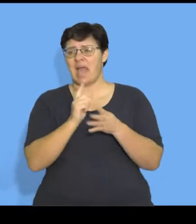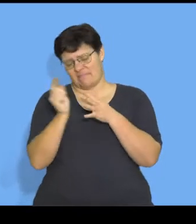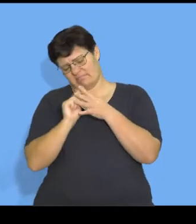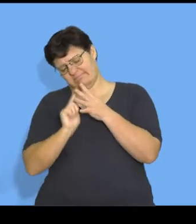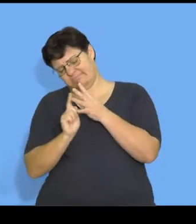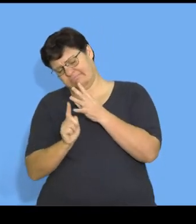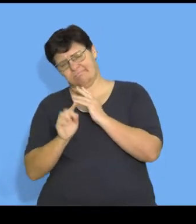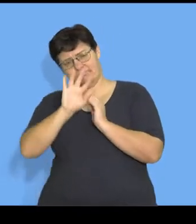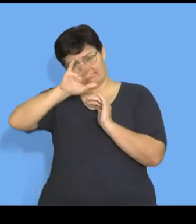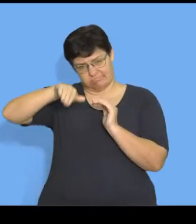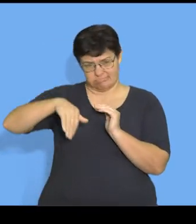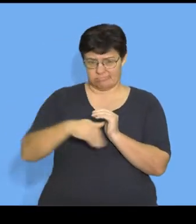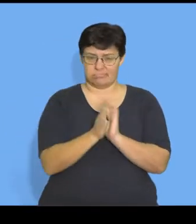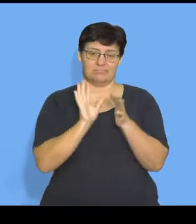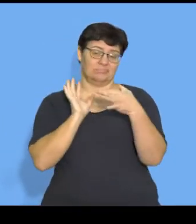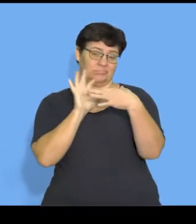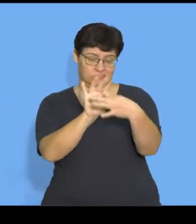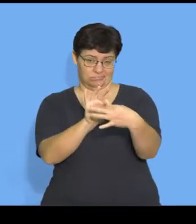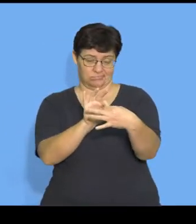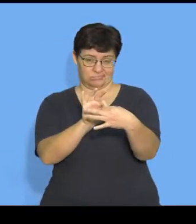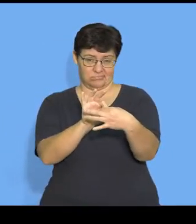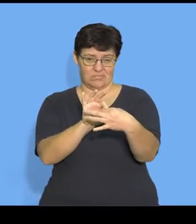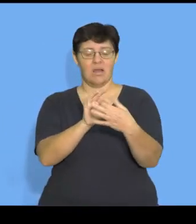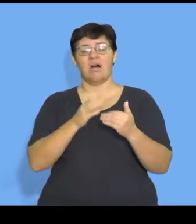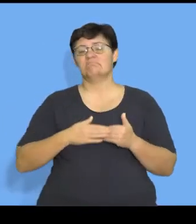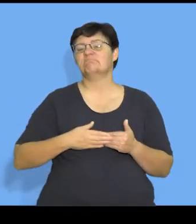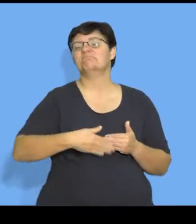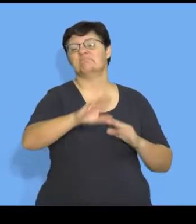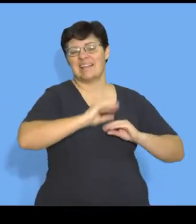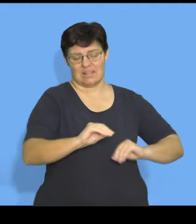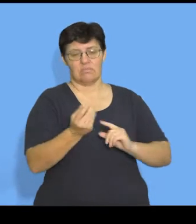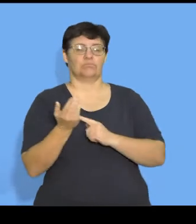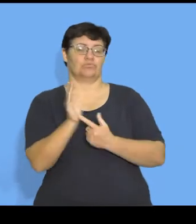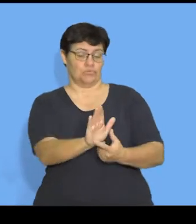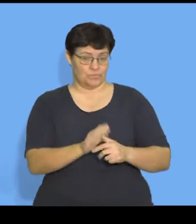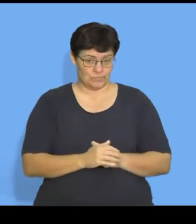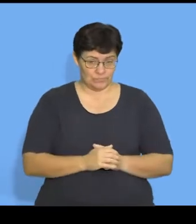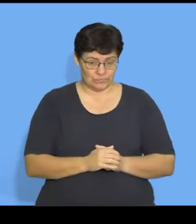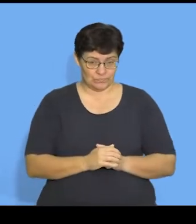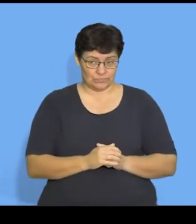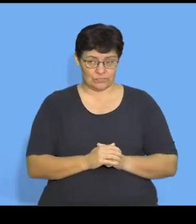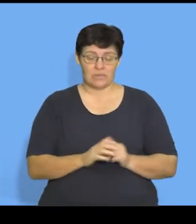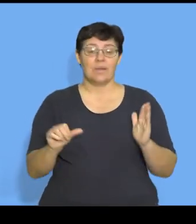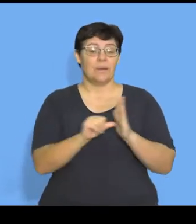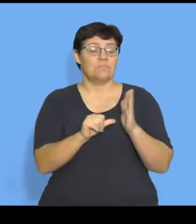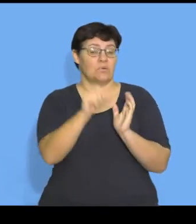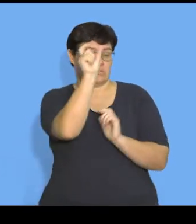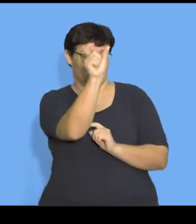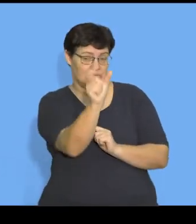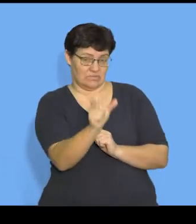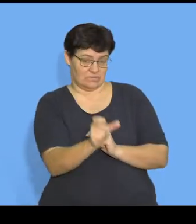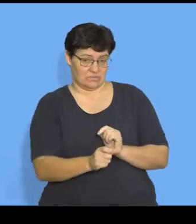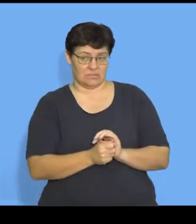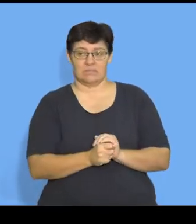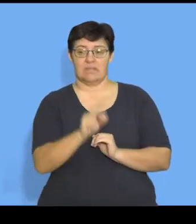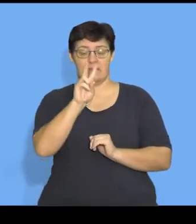this other stuff to go with it, which we're going to do over the next few lessons. Keywords for today: